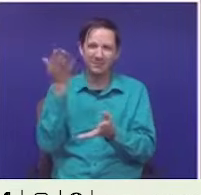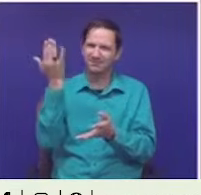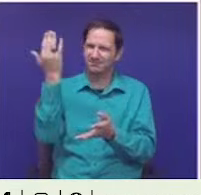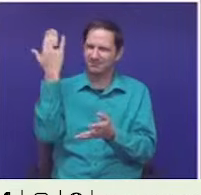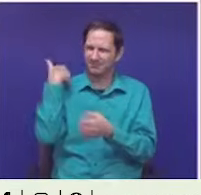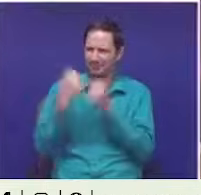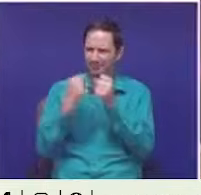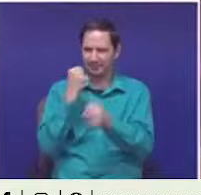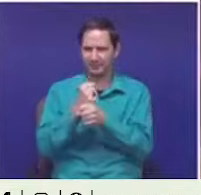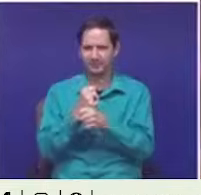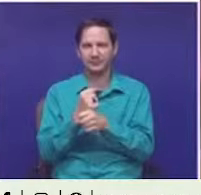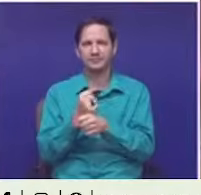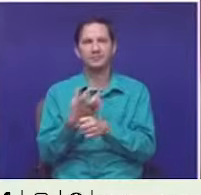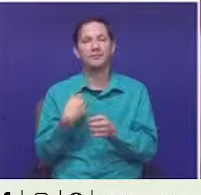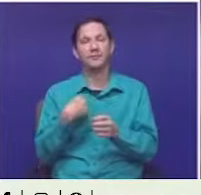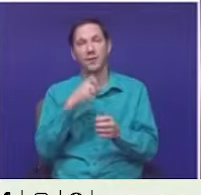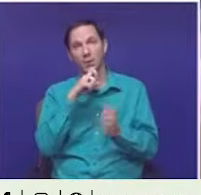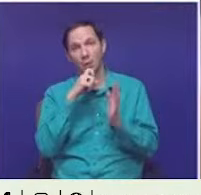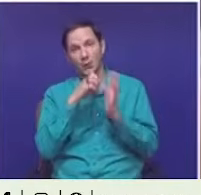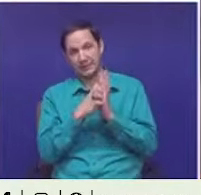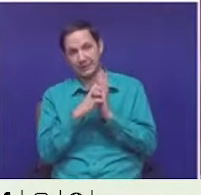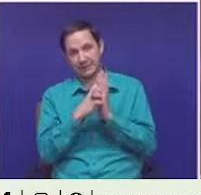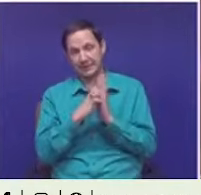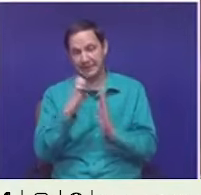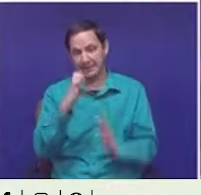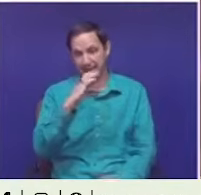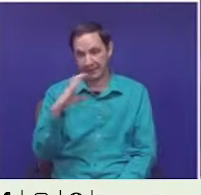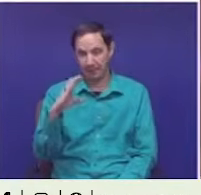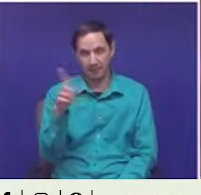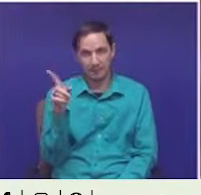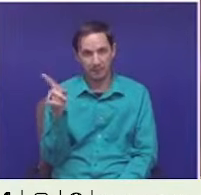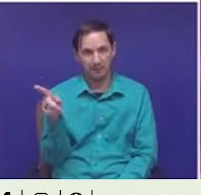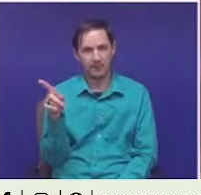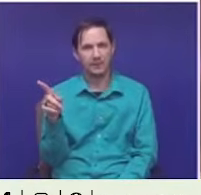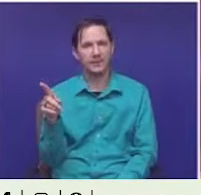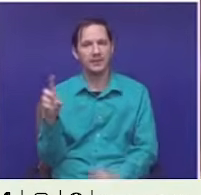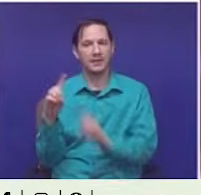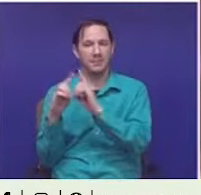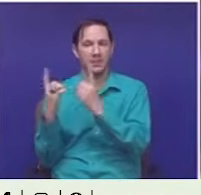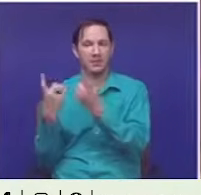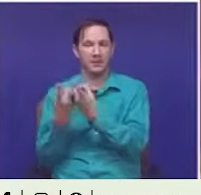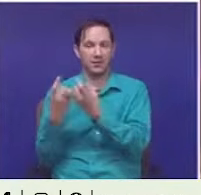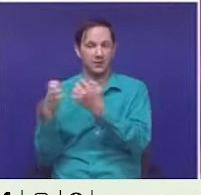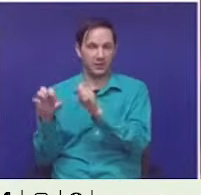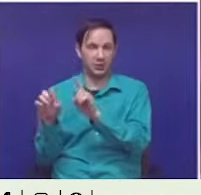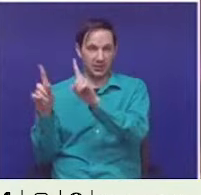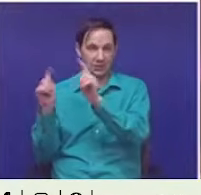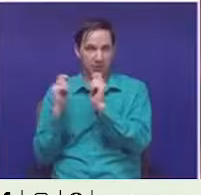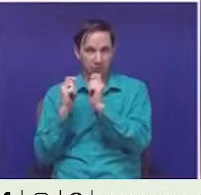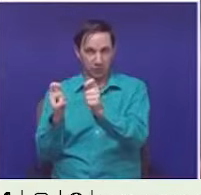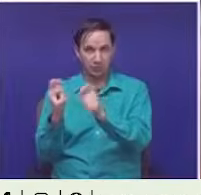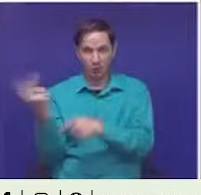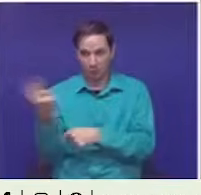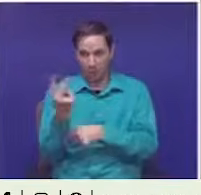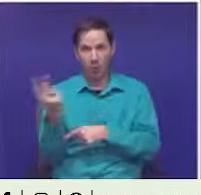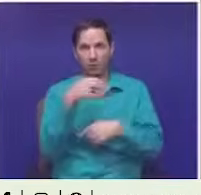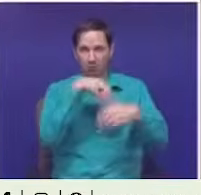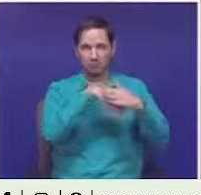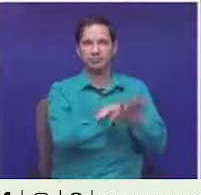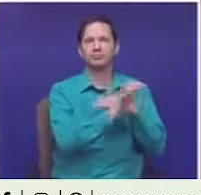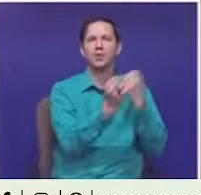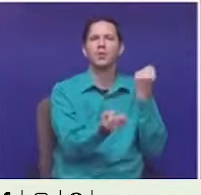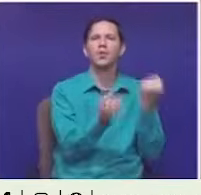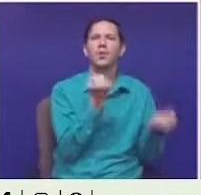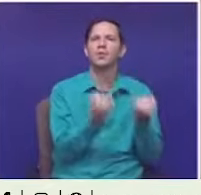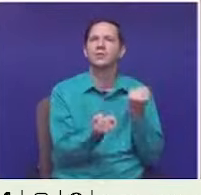and I use the Eastern Cape as an example, that the Eastern Cape Department of Education and Transport were both taken to court